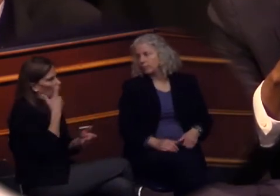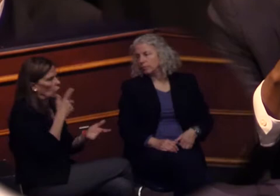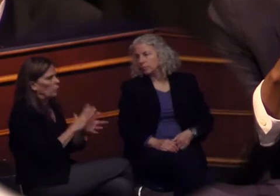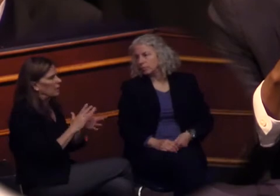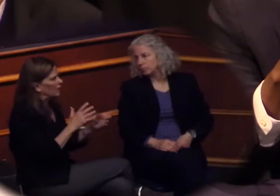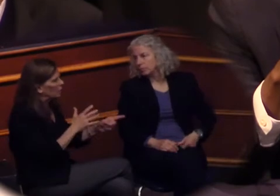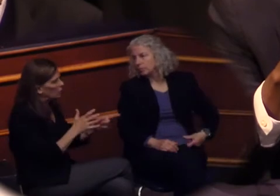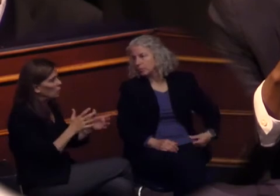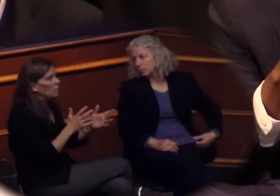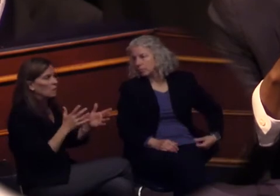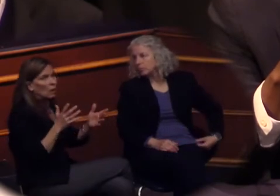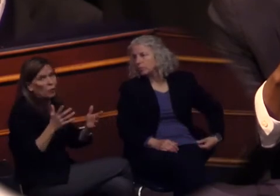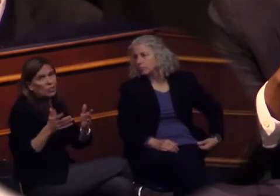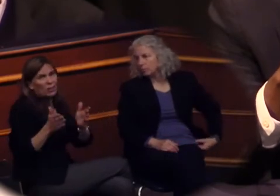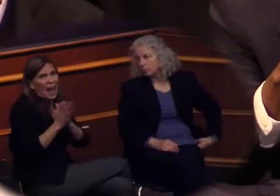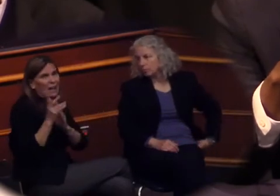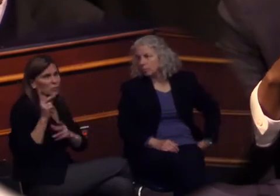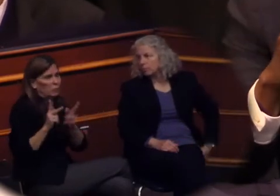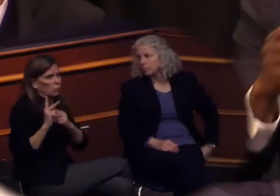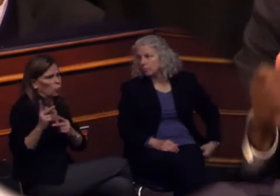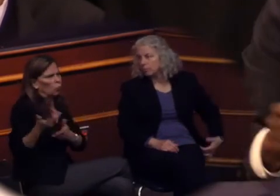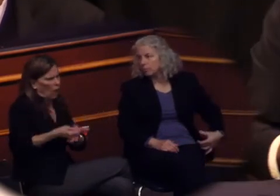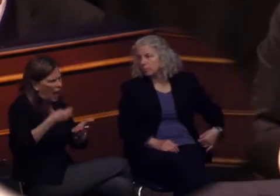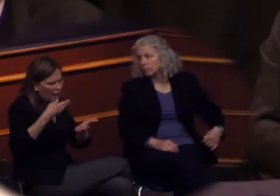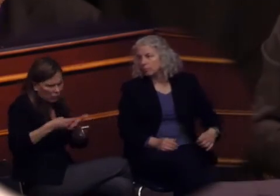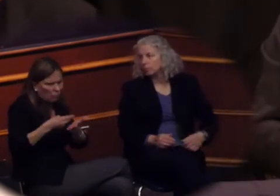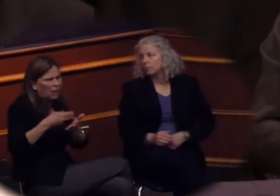doing really well in our economy, particularly around greater Boston.